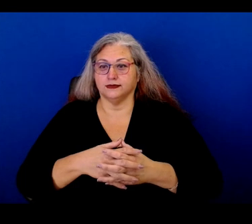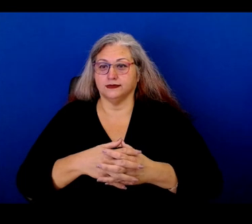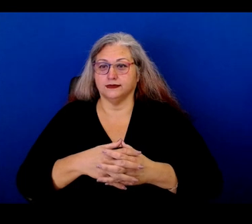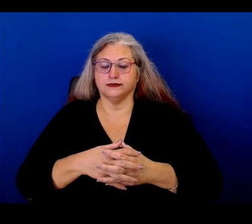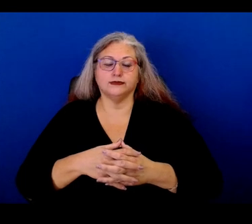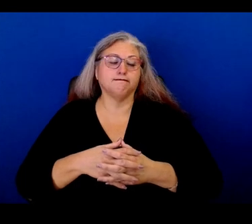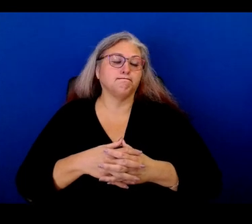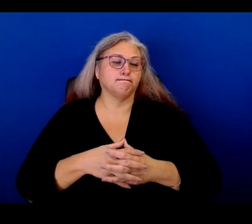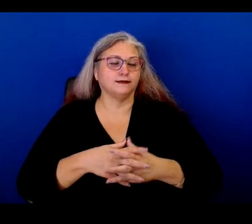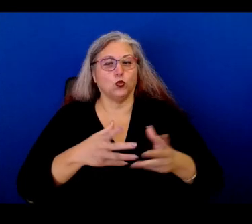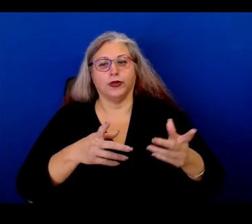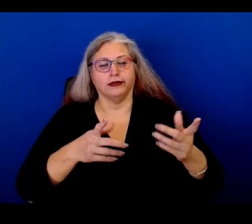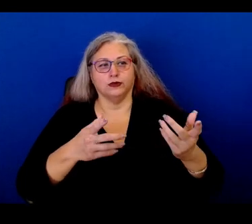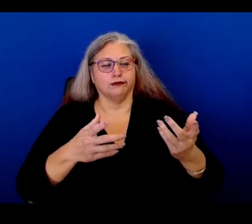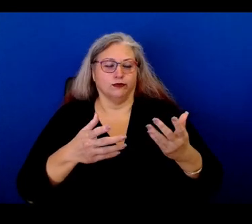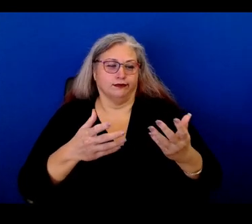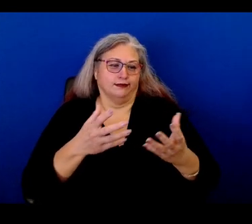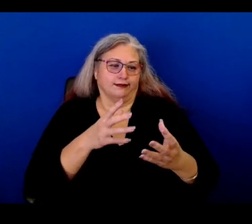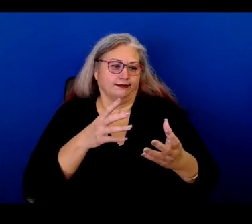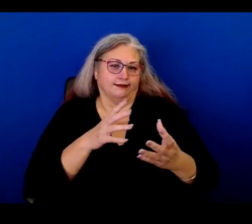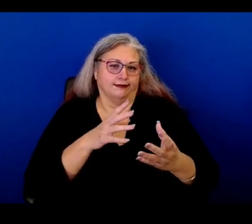With anything, you know,